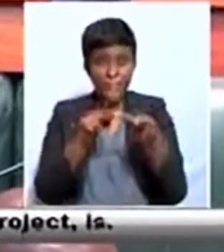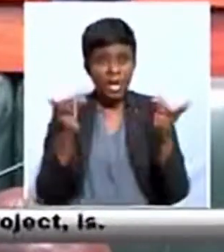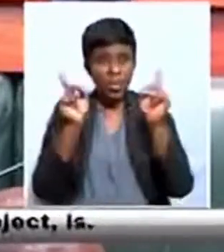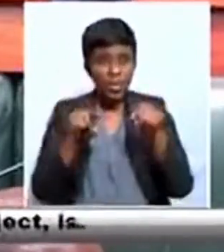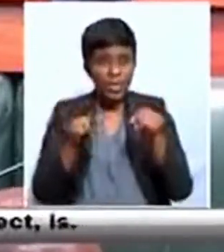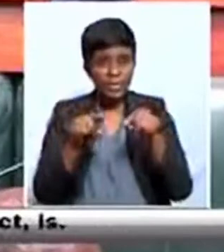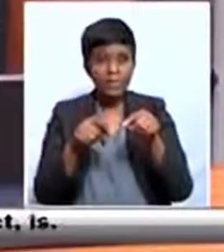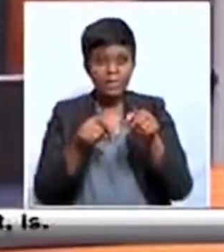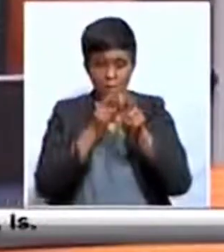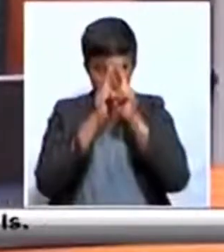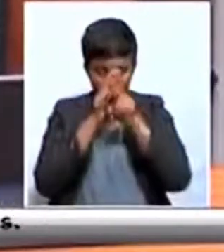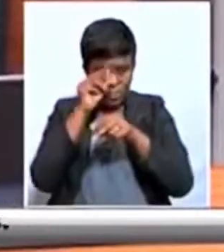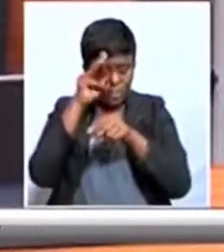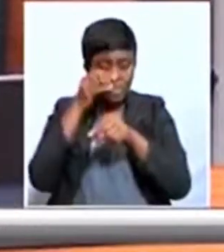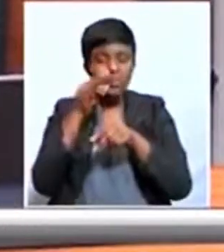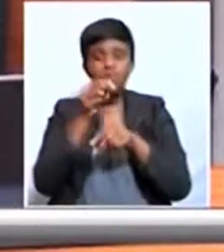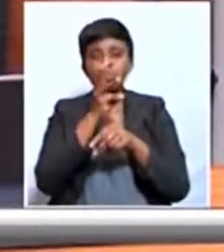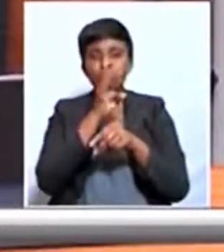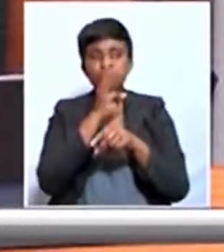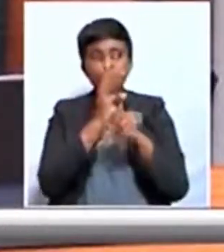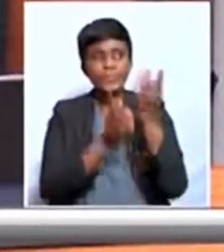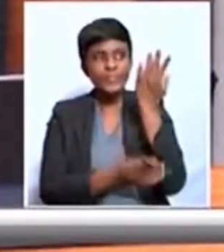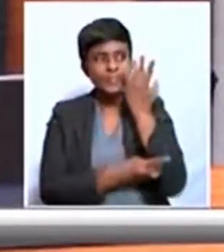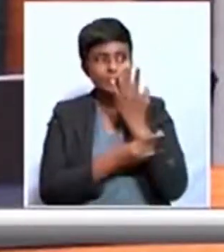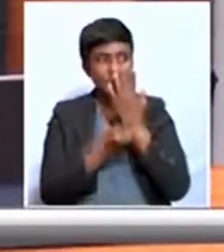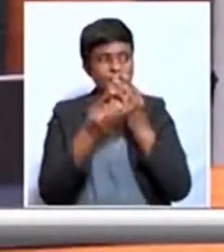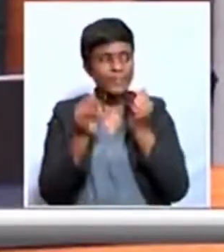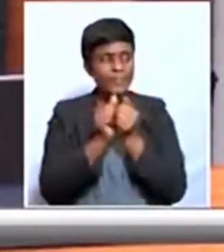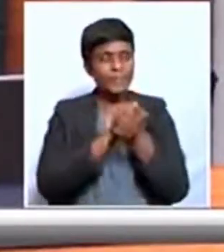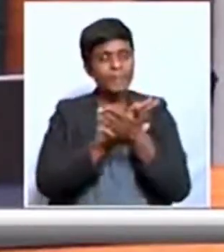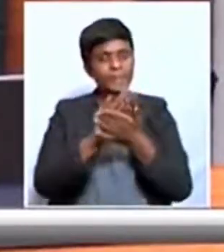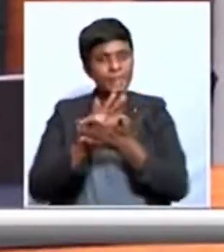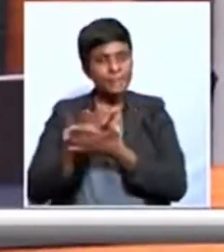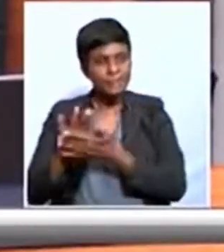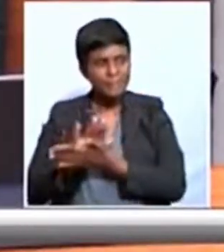The Honorable Minister of Water Development and Sanitation.